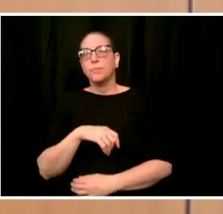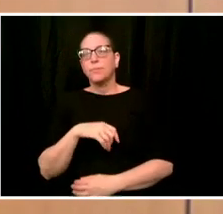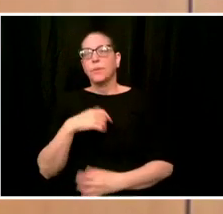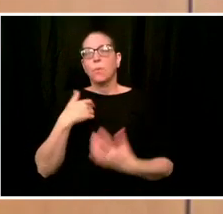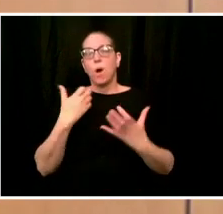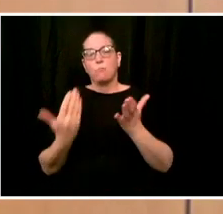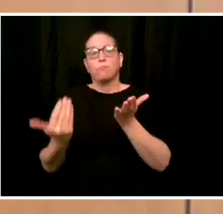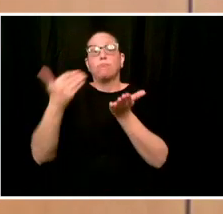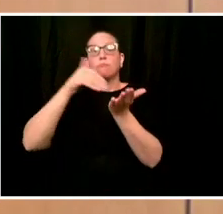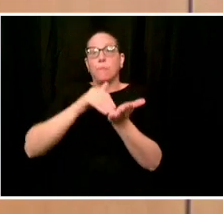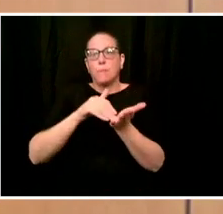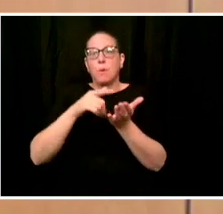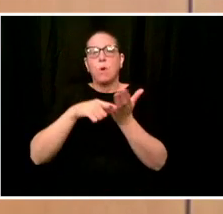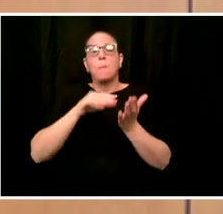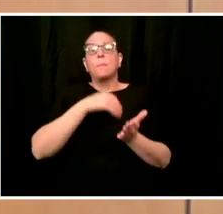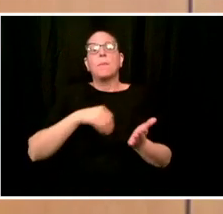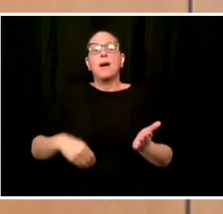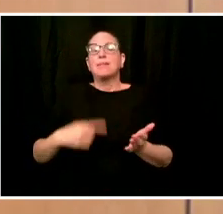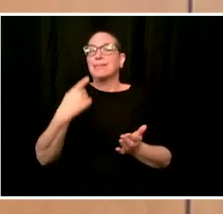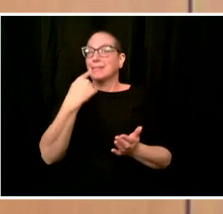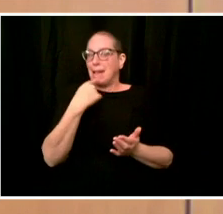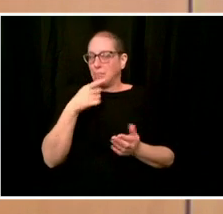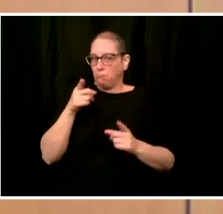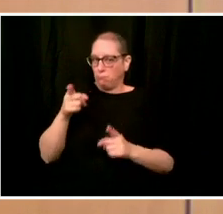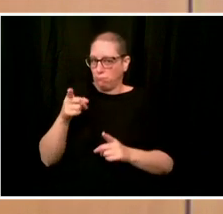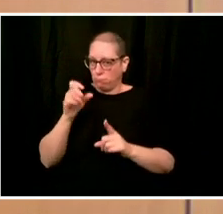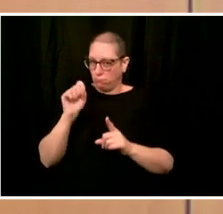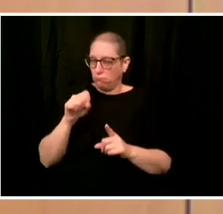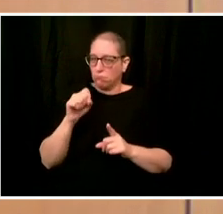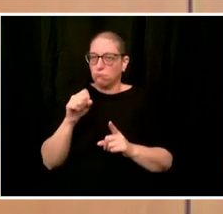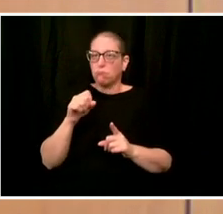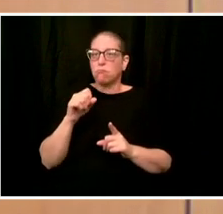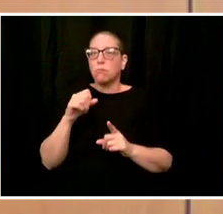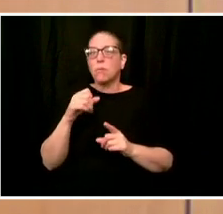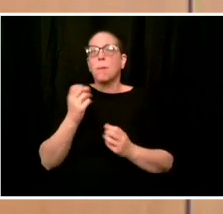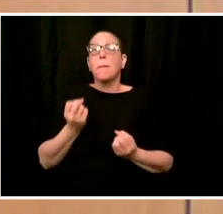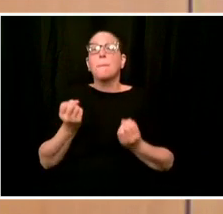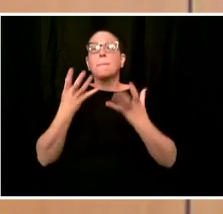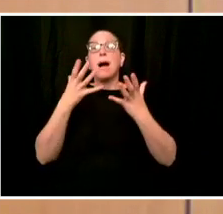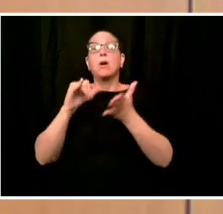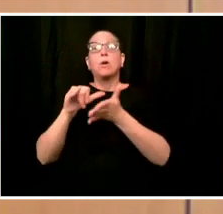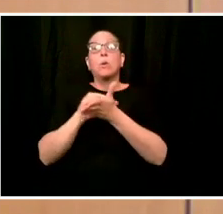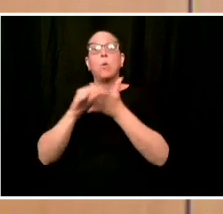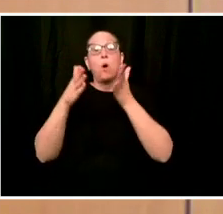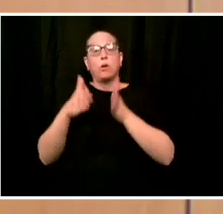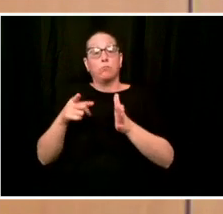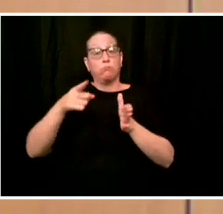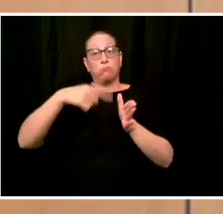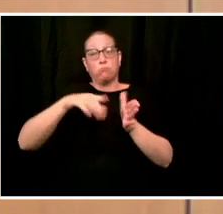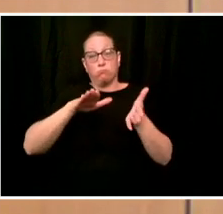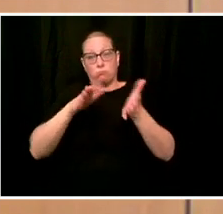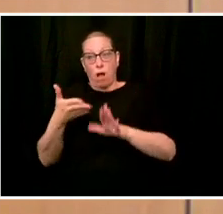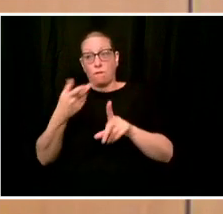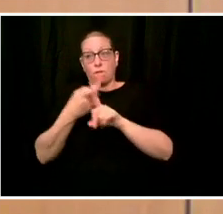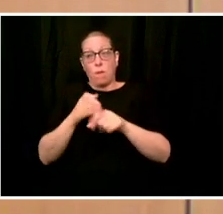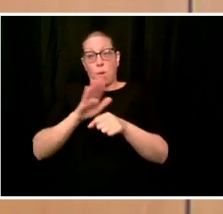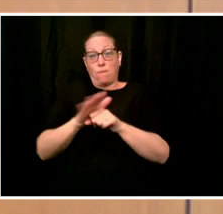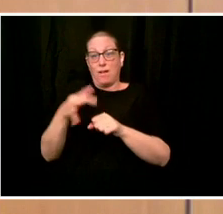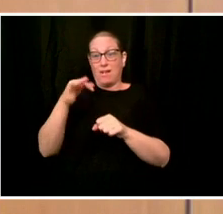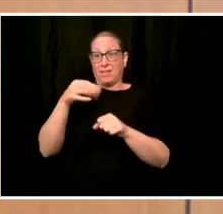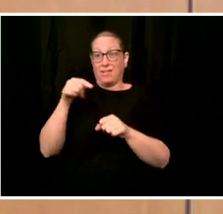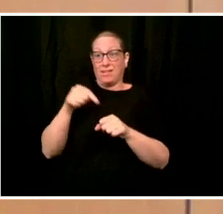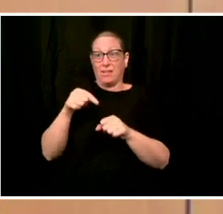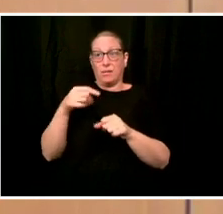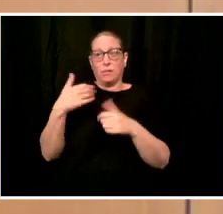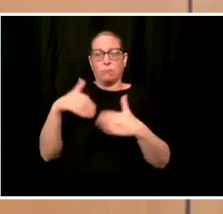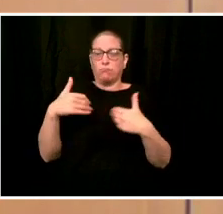the number of New Yorkers that have died because of COVID-19 really is staggering. And